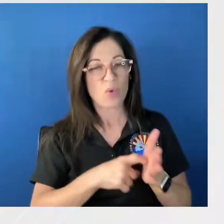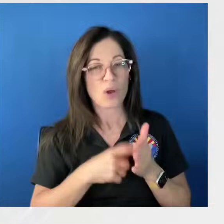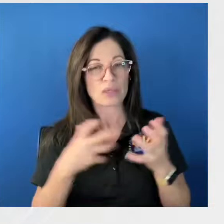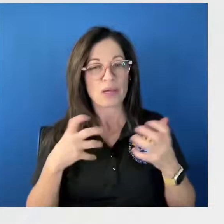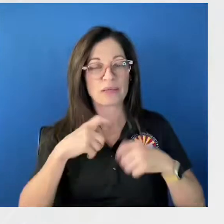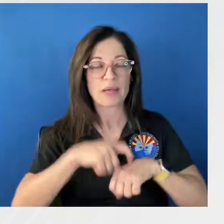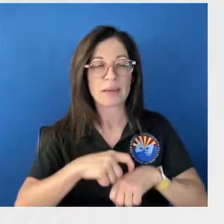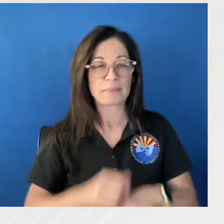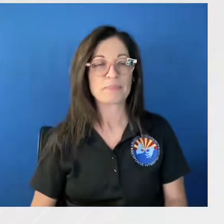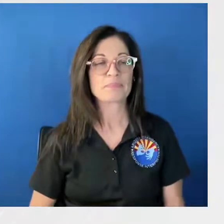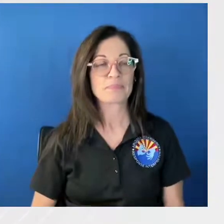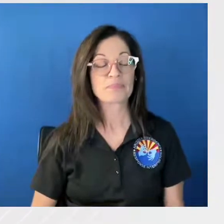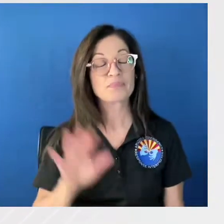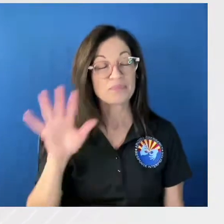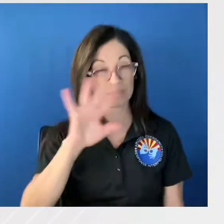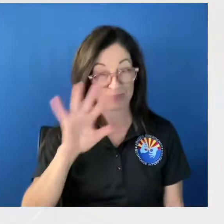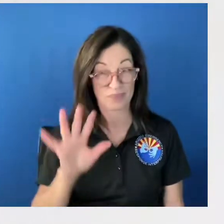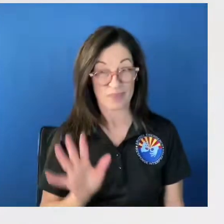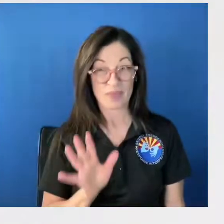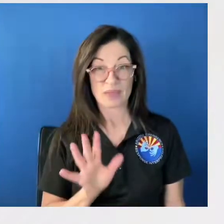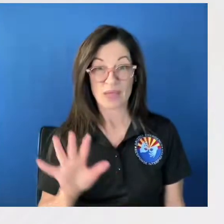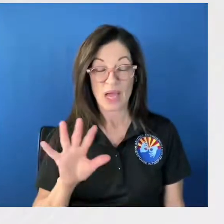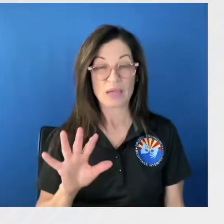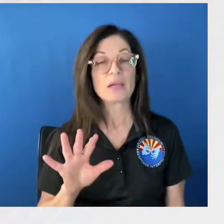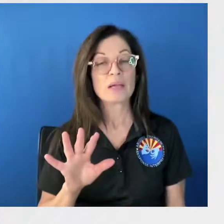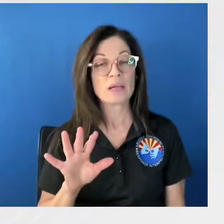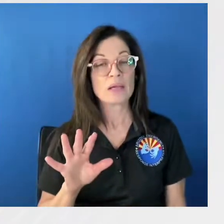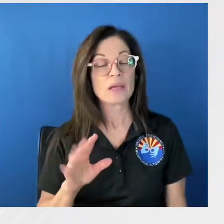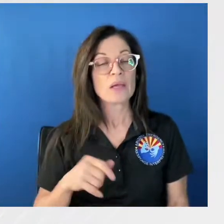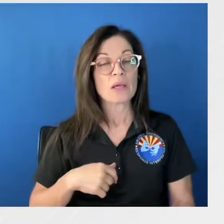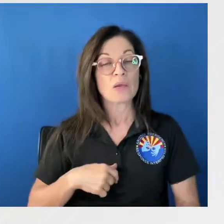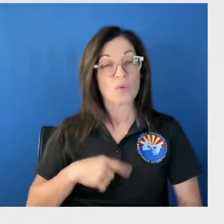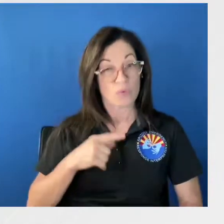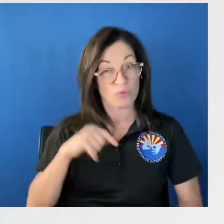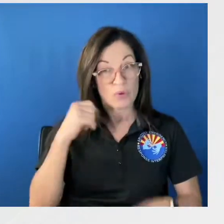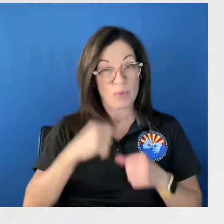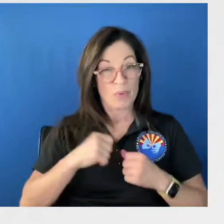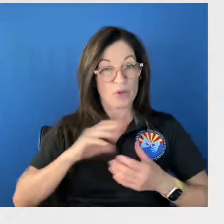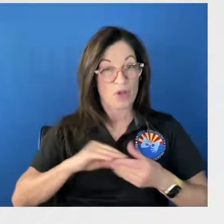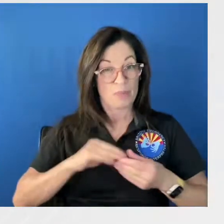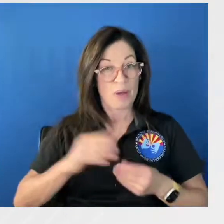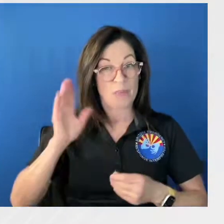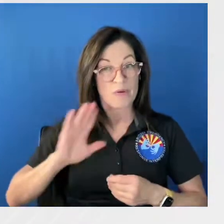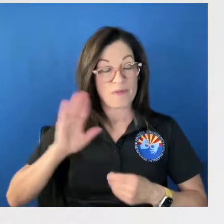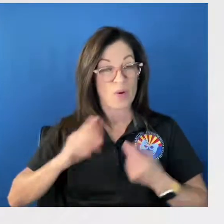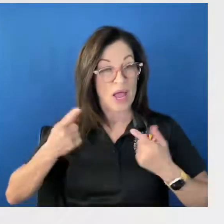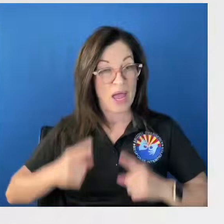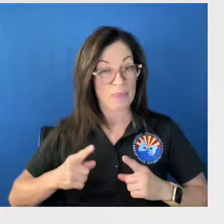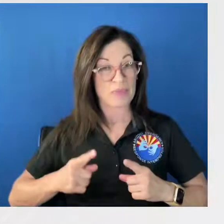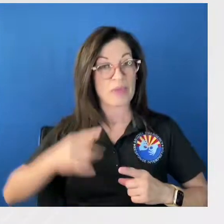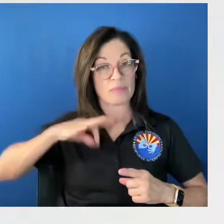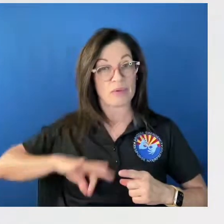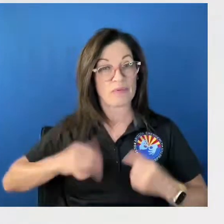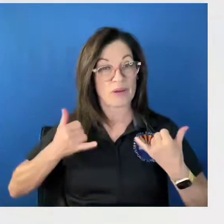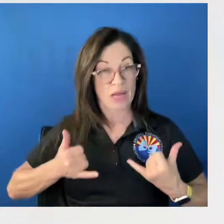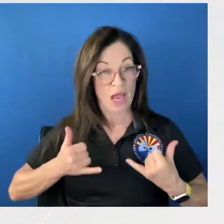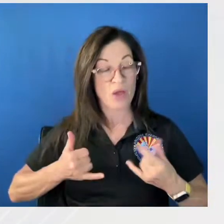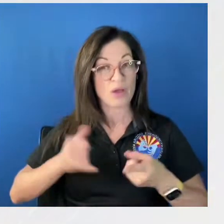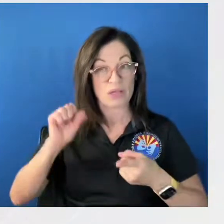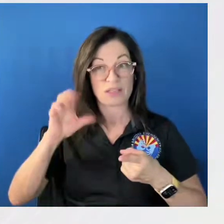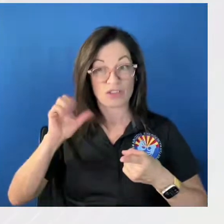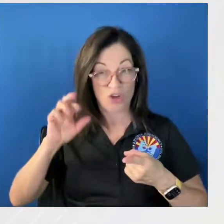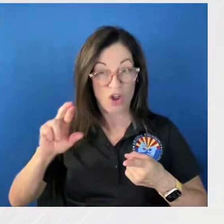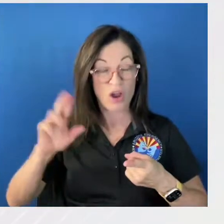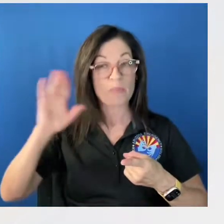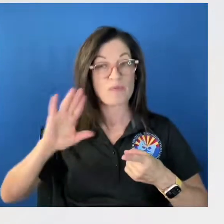really good. But when we talked about what happened in the past as our advantage, this Vista Star, what was bad back then